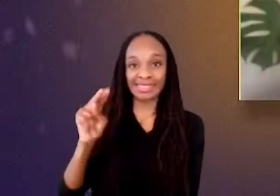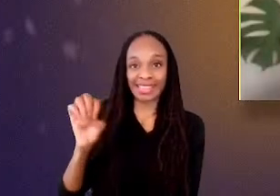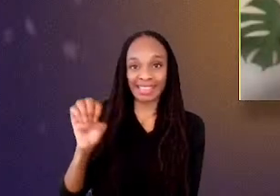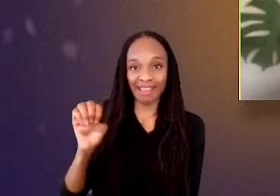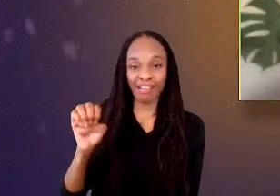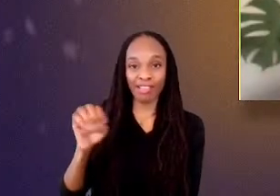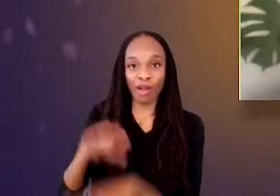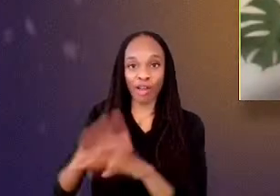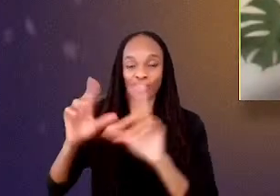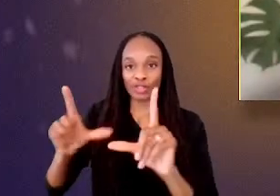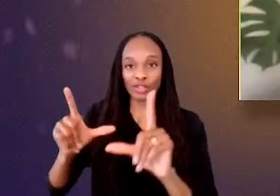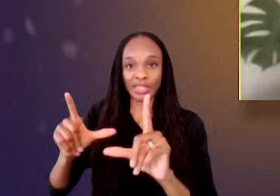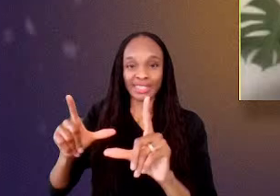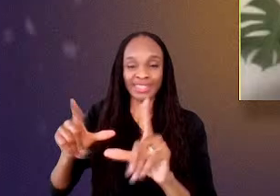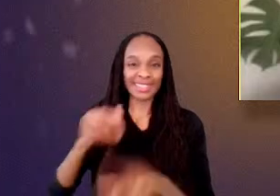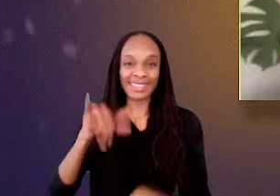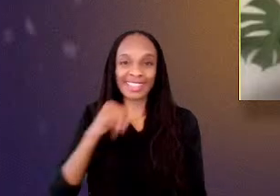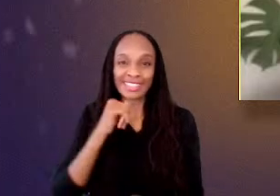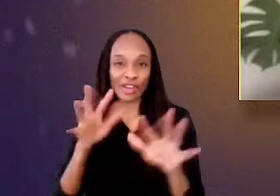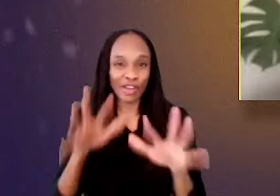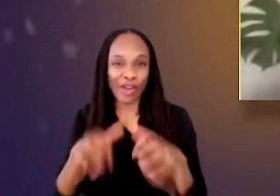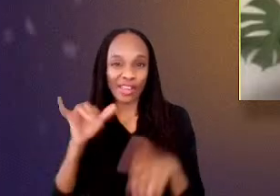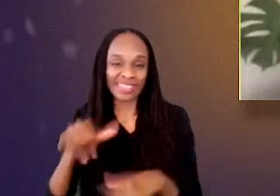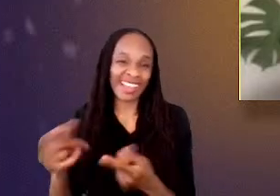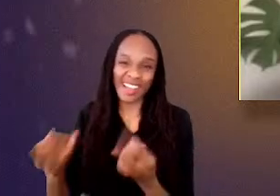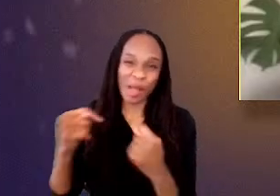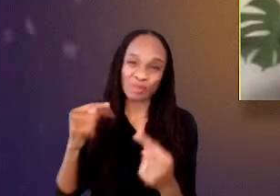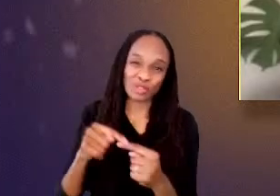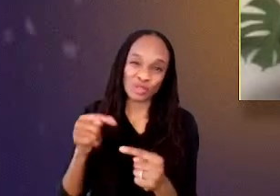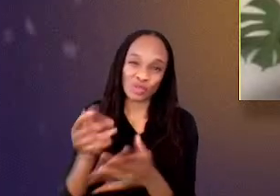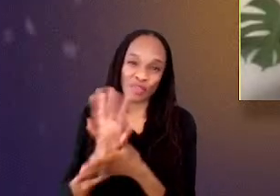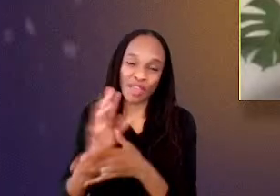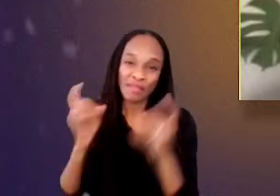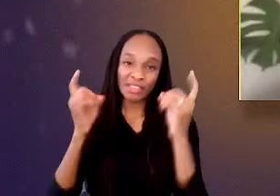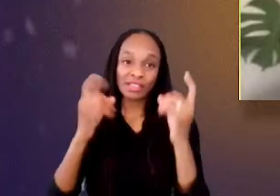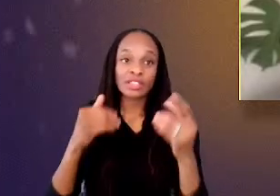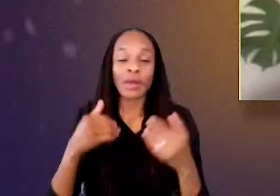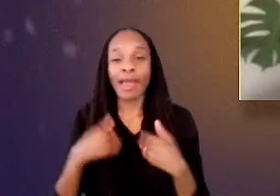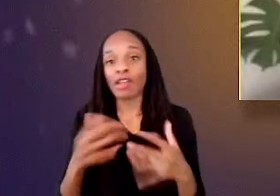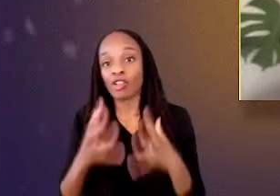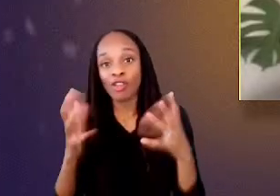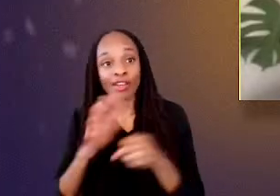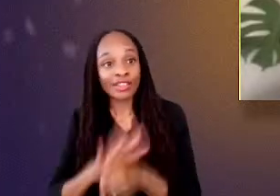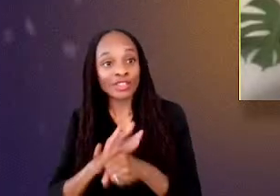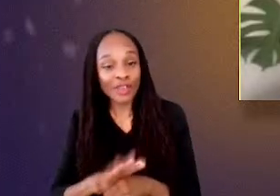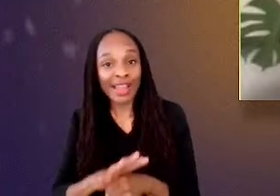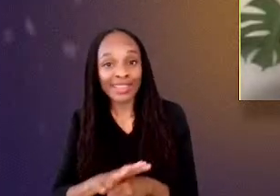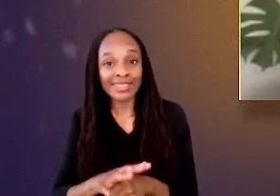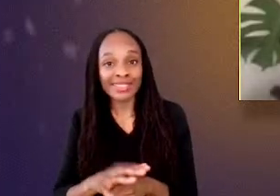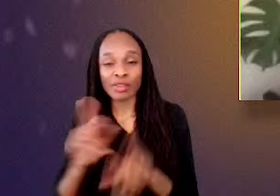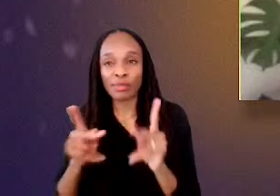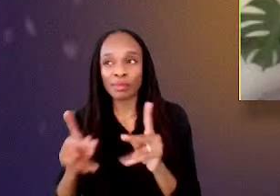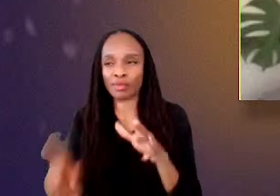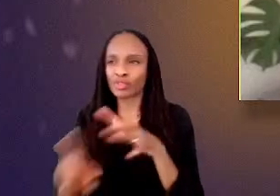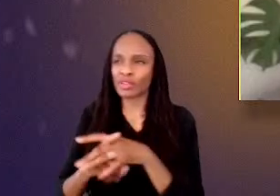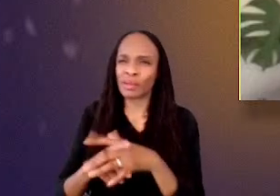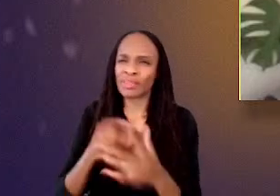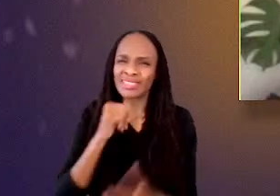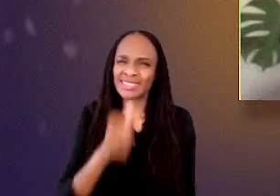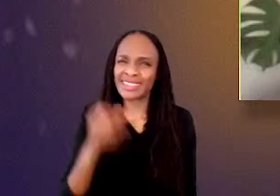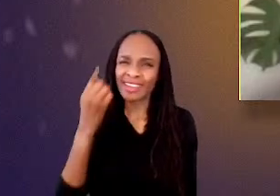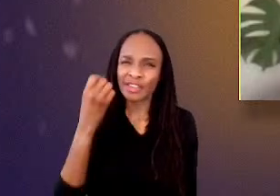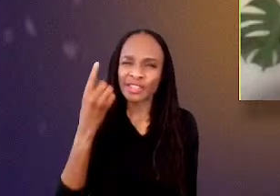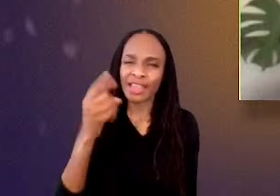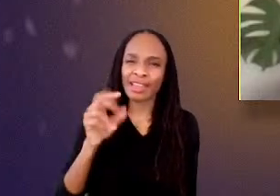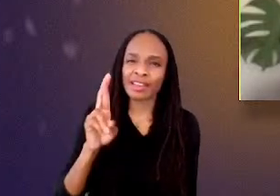film is not an audience that comes out to film festivals. So there were moments of great stress where people came and did not understand a rush line.